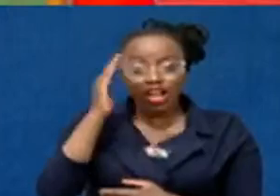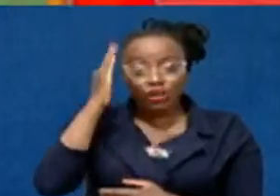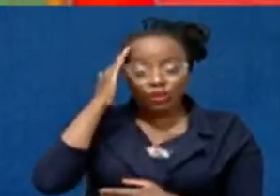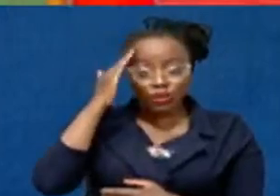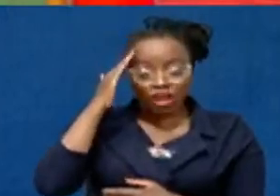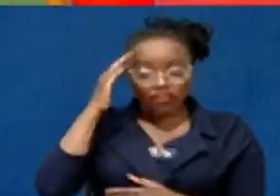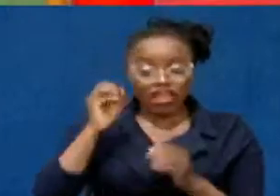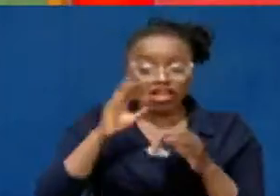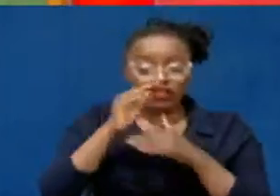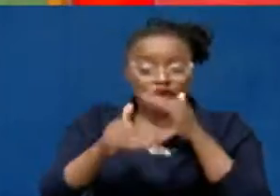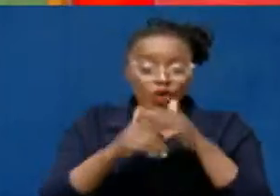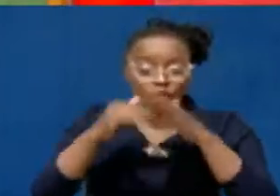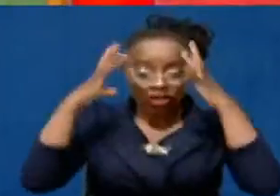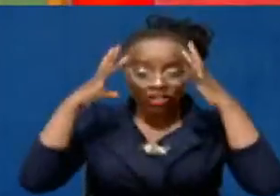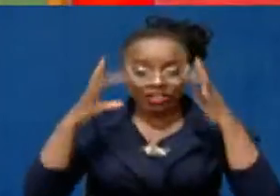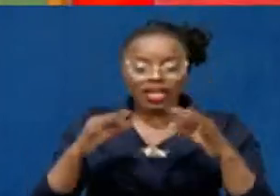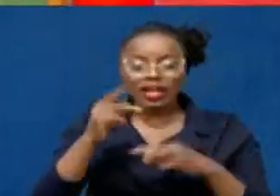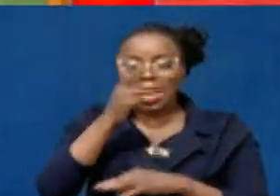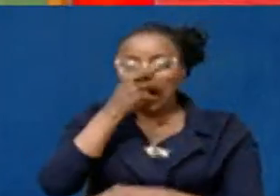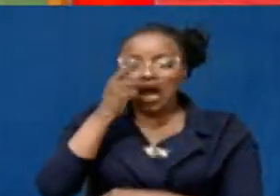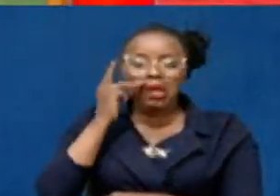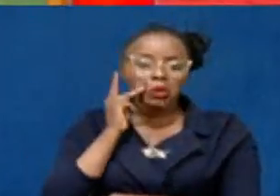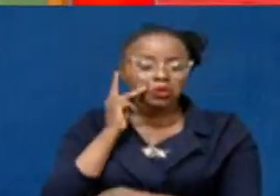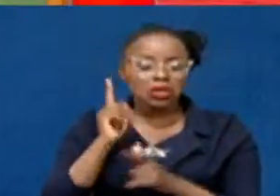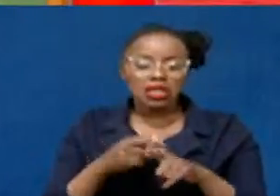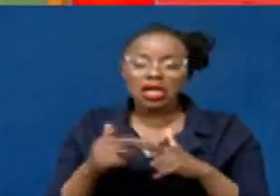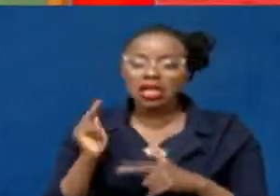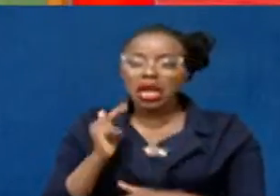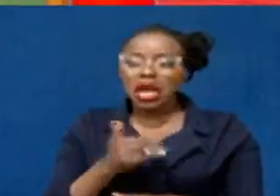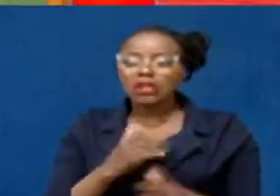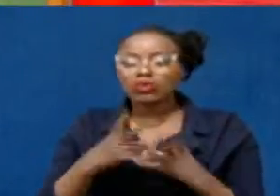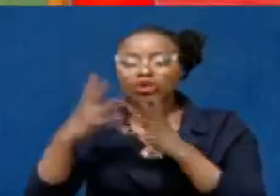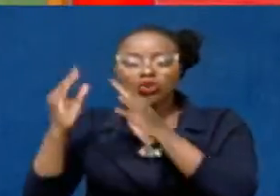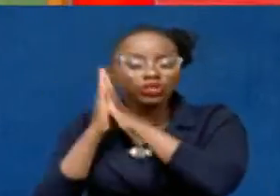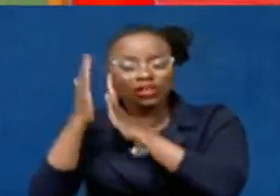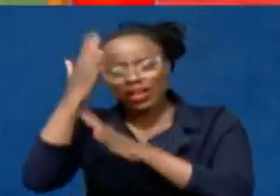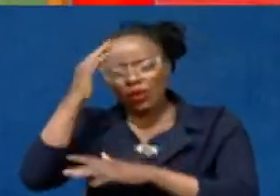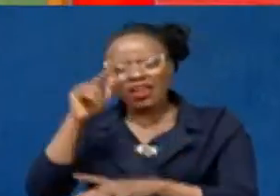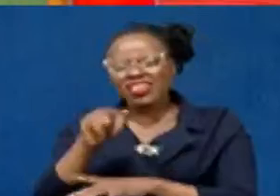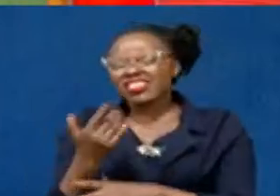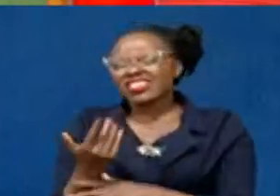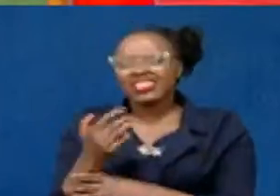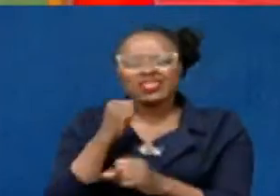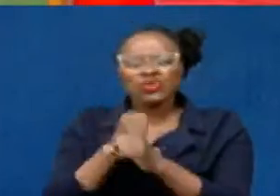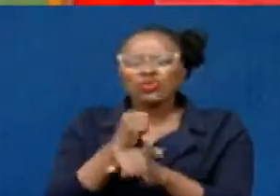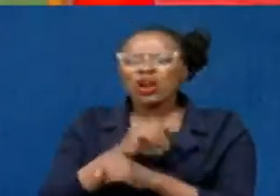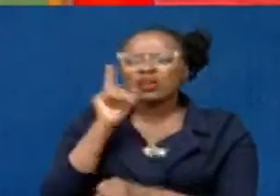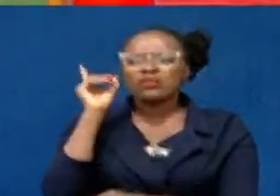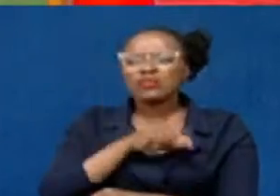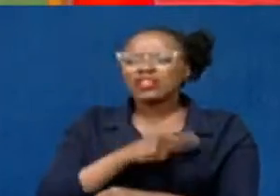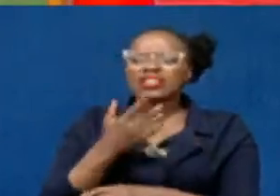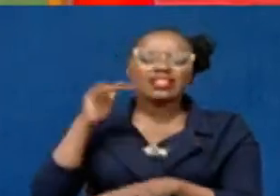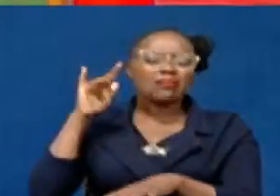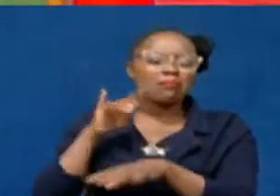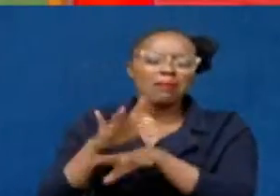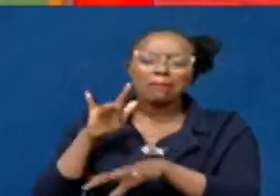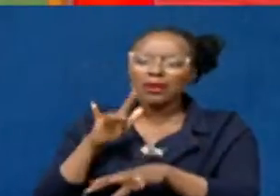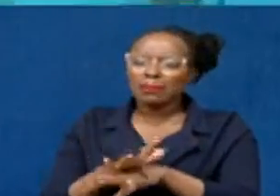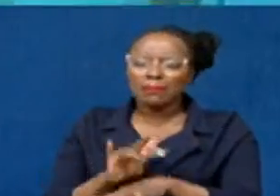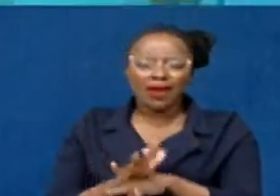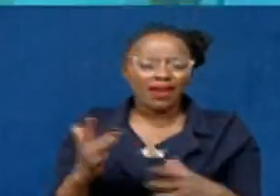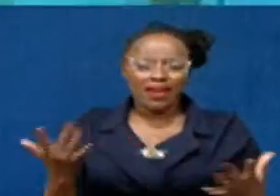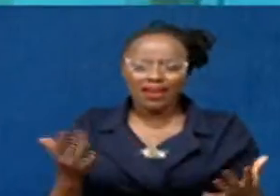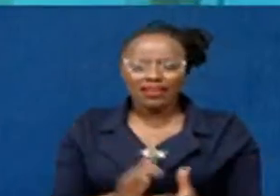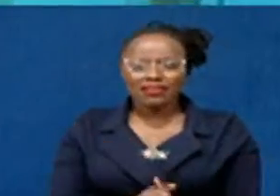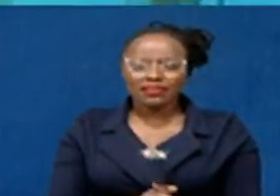kama wote wataamua ni Kalonzo Musyoka, tutaenda kulala kwa vile hii maneno tutamaliza mapema.